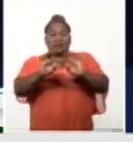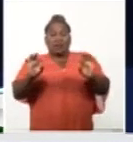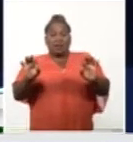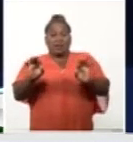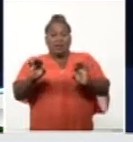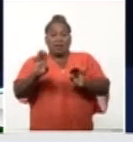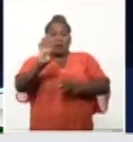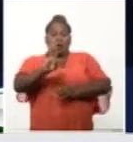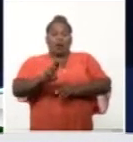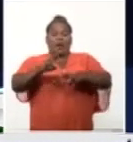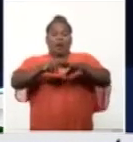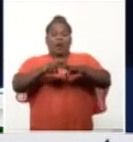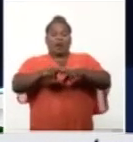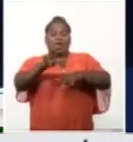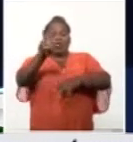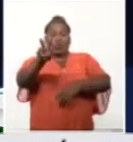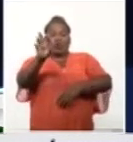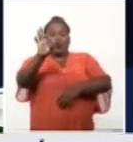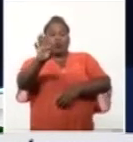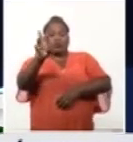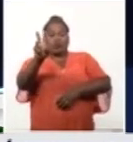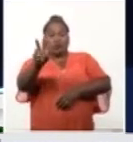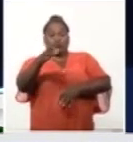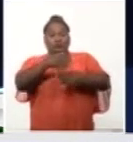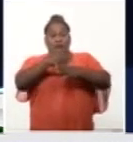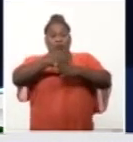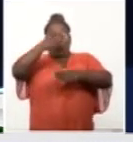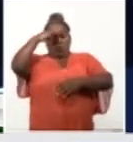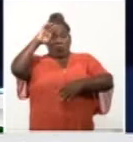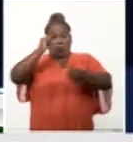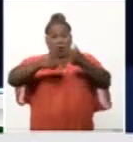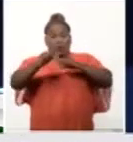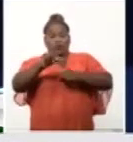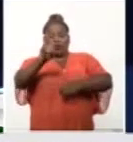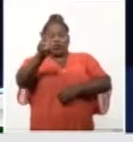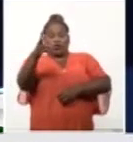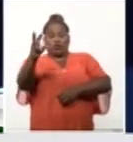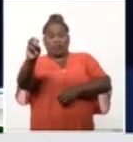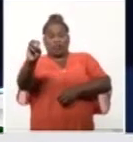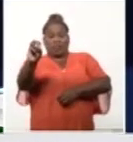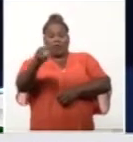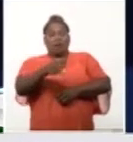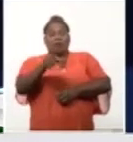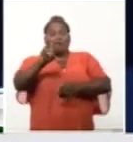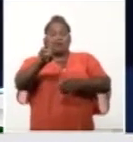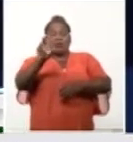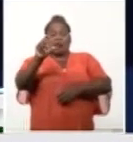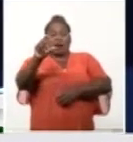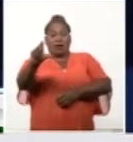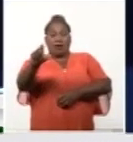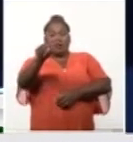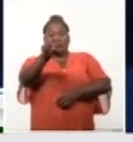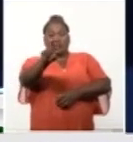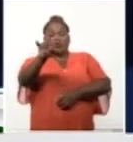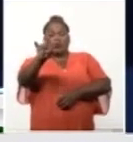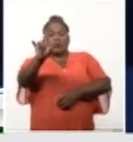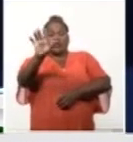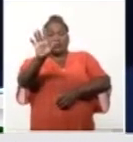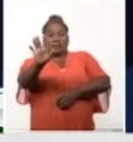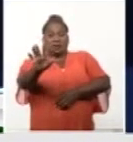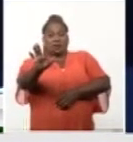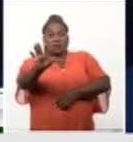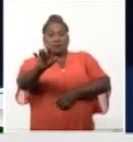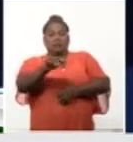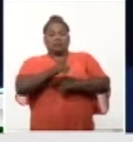Provincial Center Laboratory of Havana, 282. In Santiago de Cuba, 280. In Villa